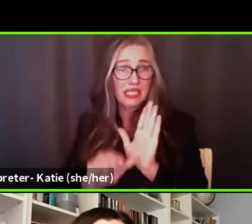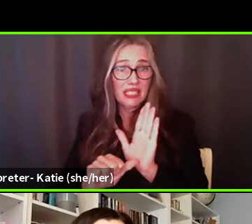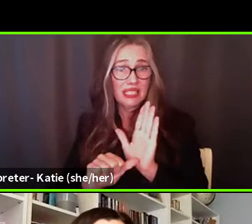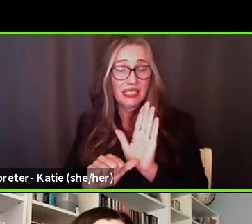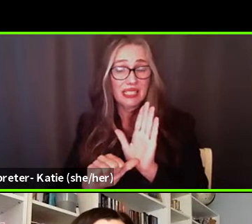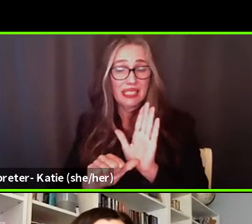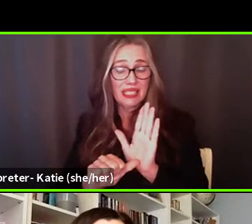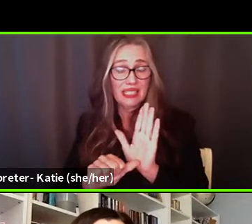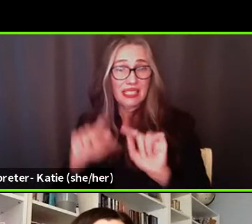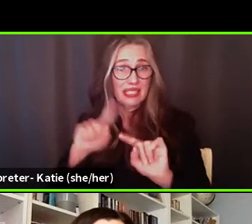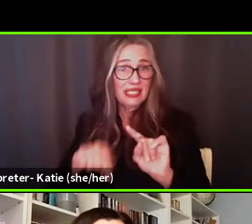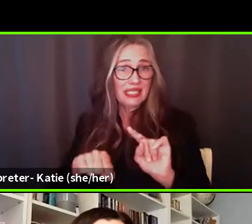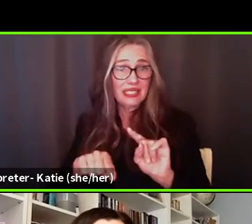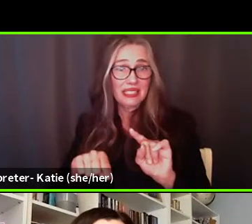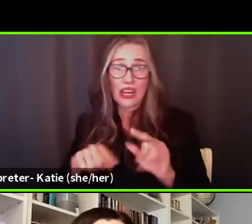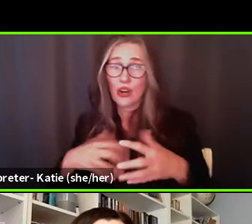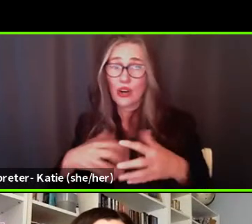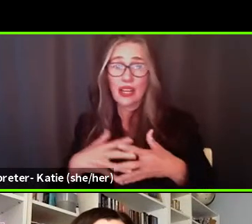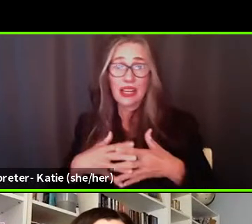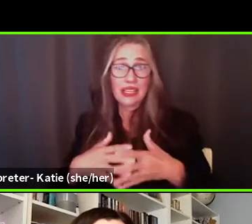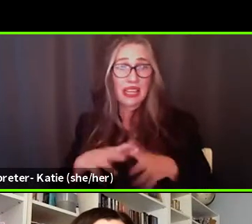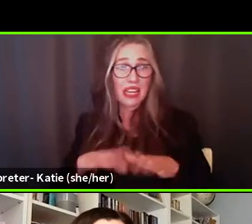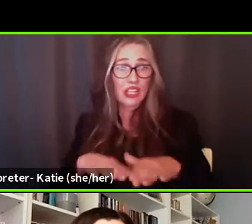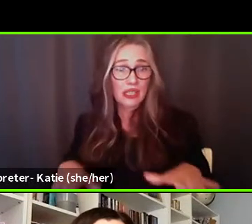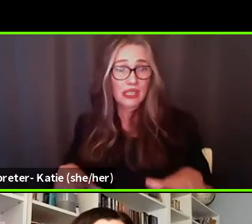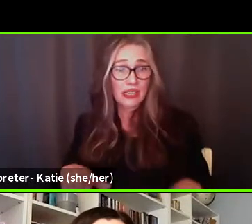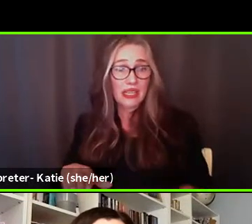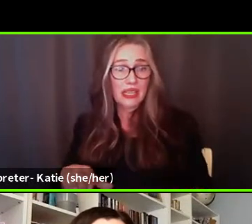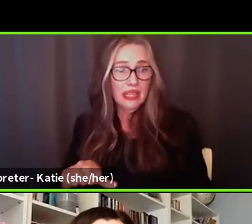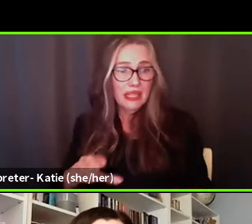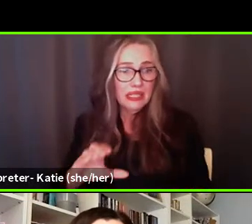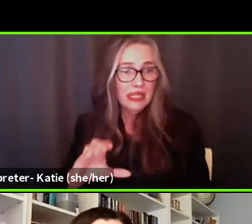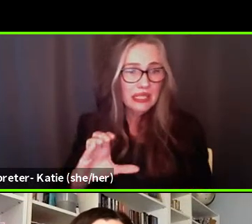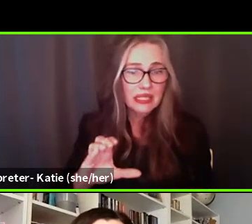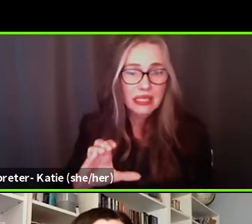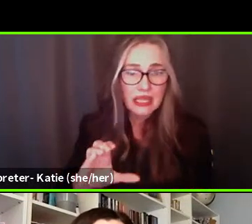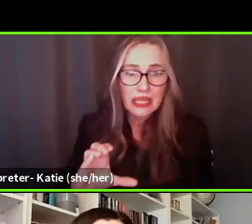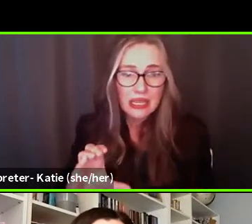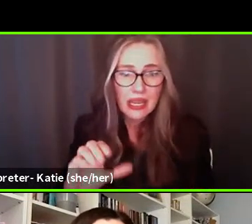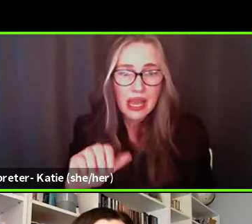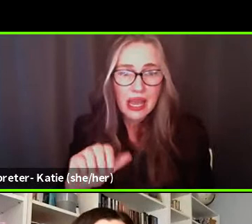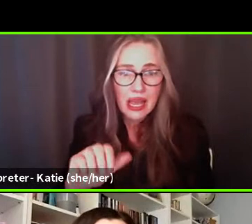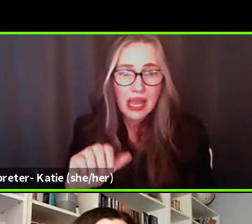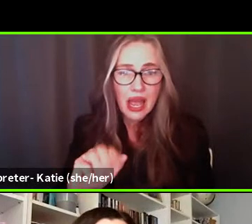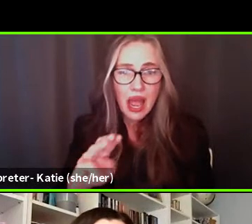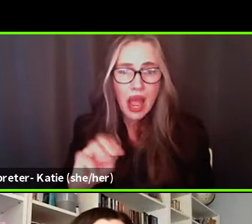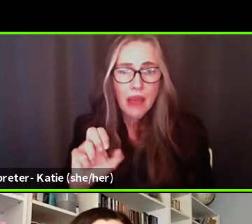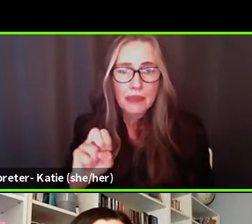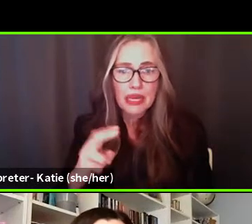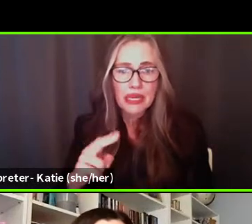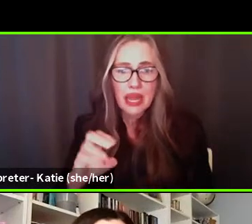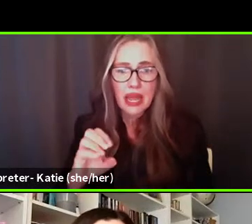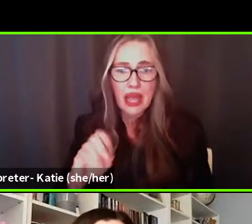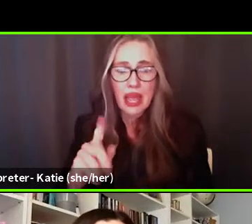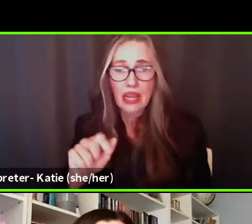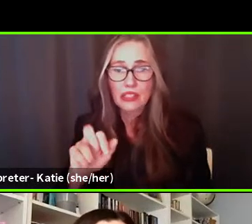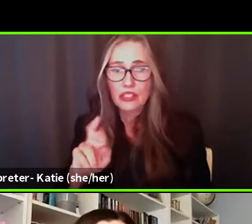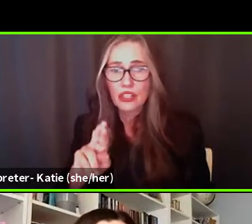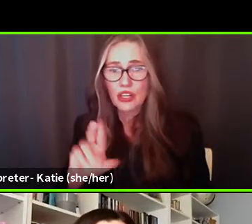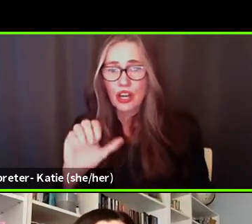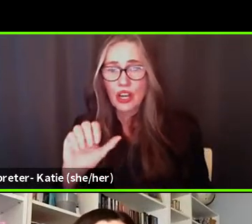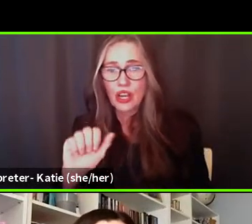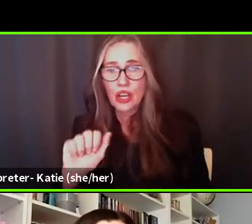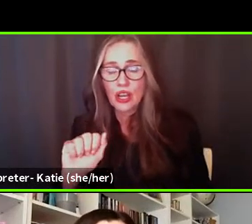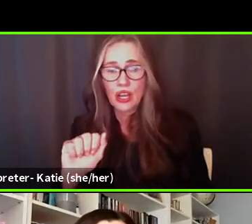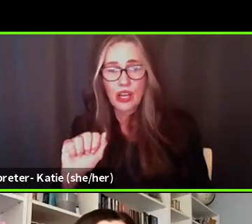elster from california coalition for women prisoners carly myers from disability rights